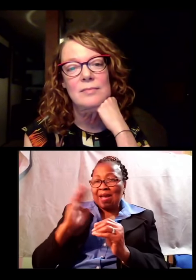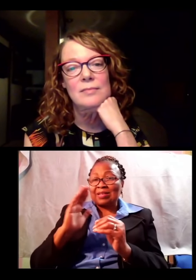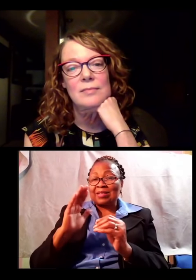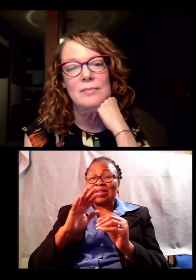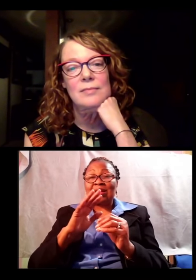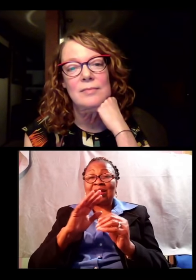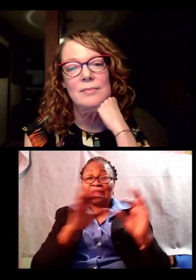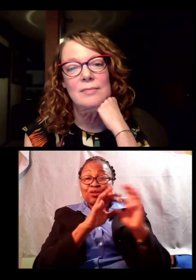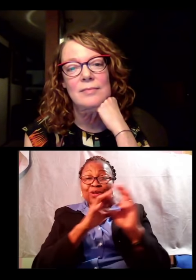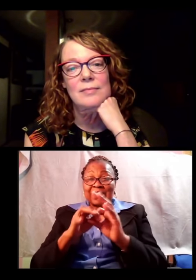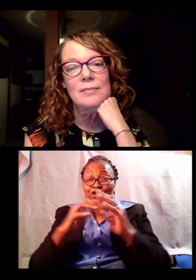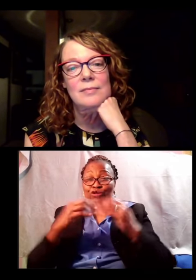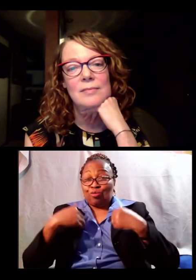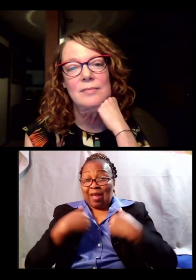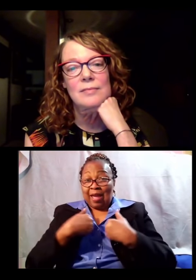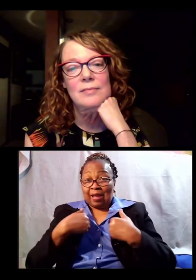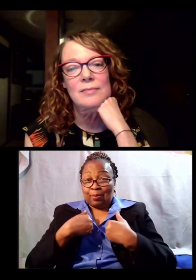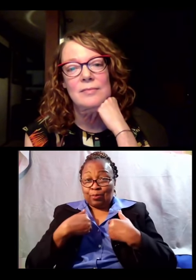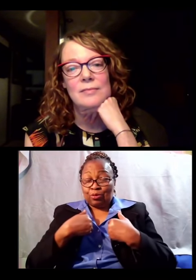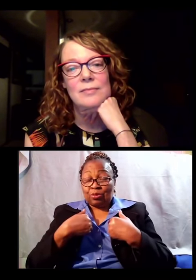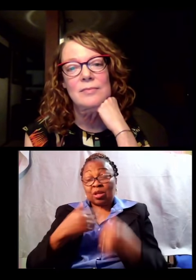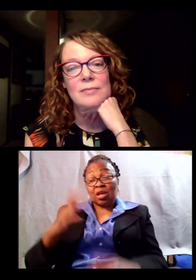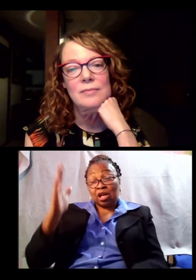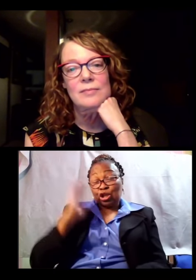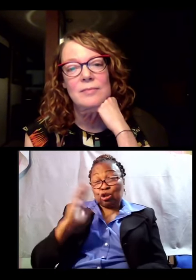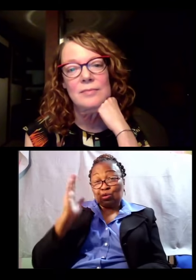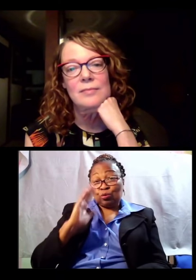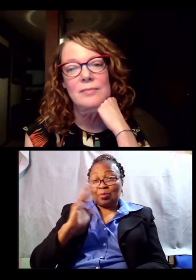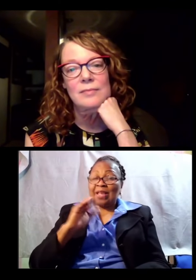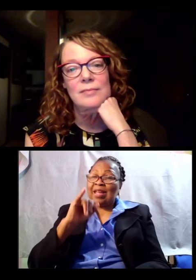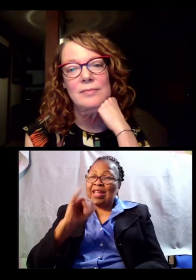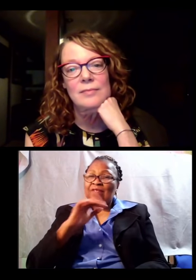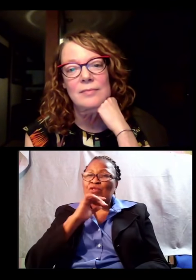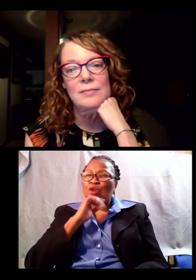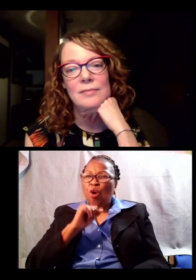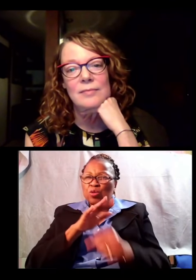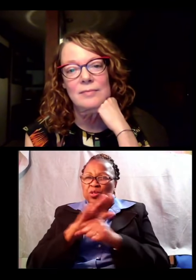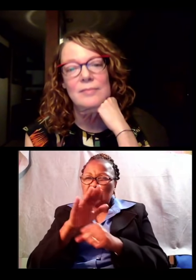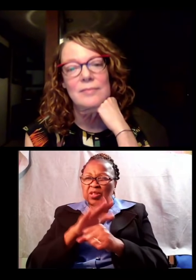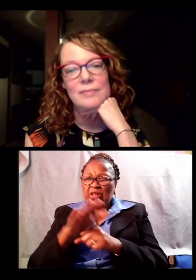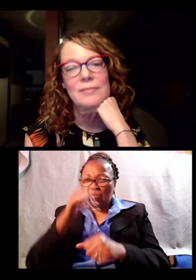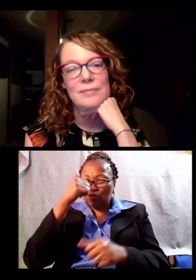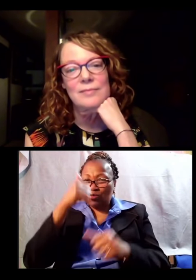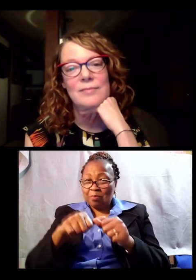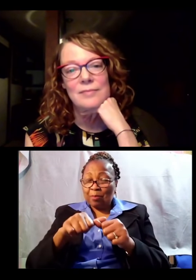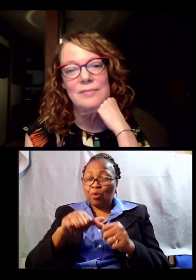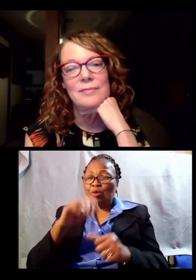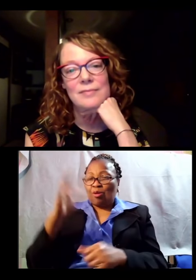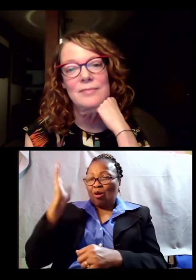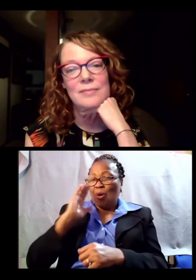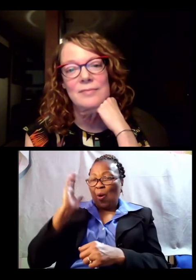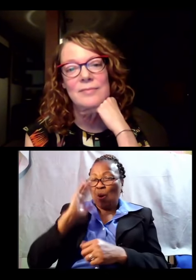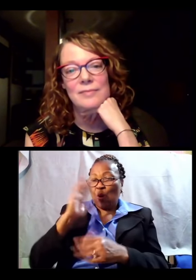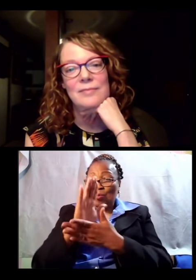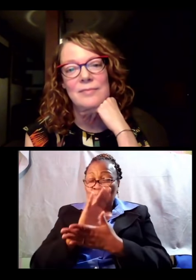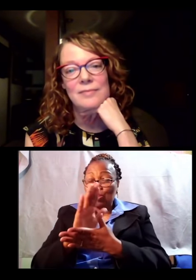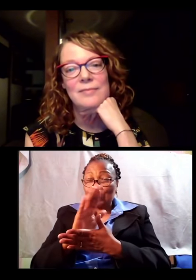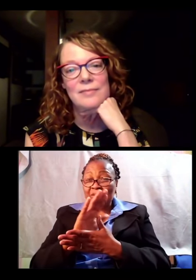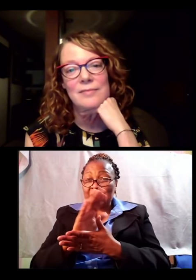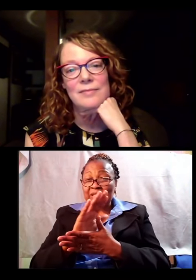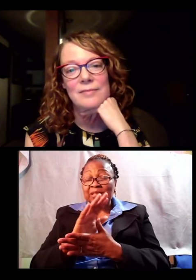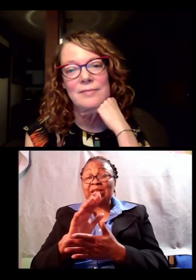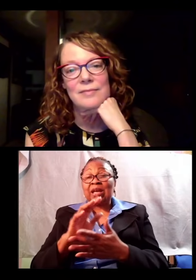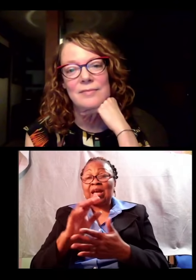So they used to be about, if you're old enough to remember old werewolf movies, they were about